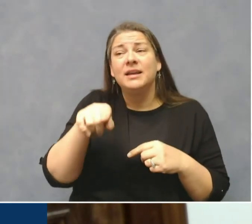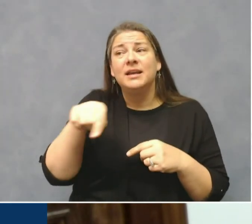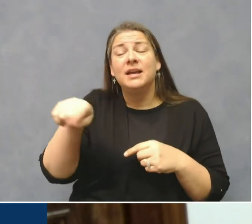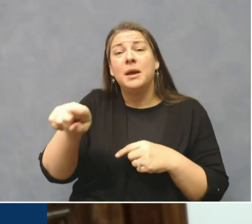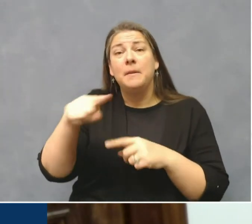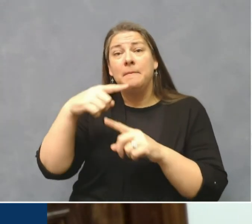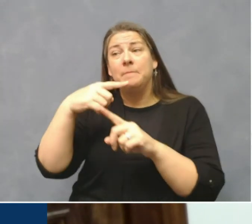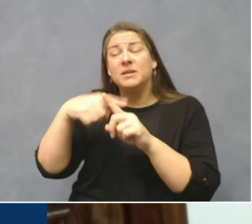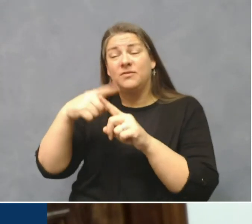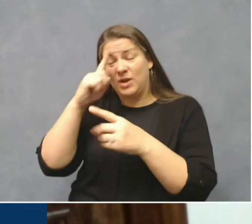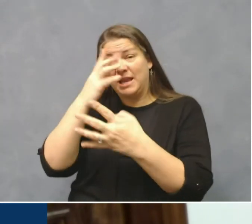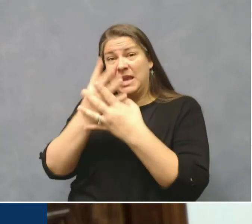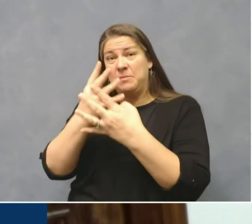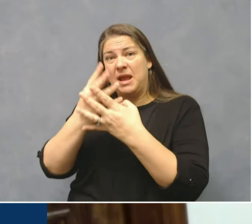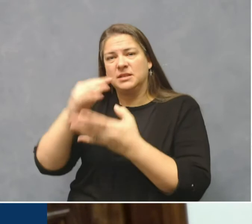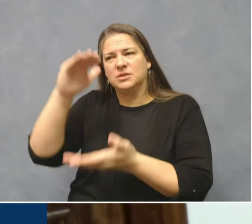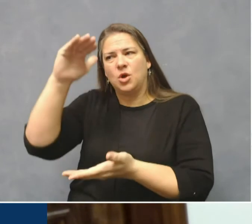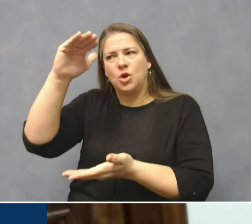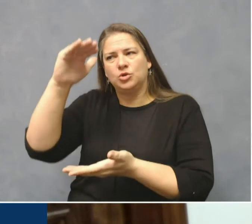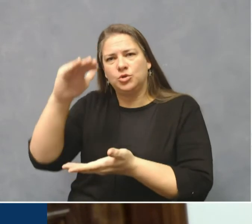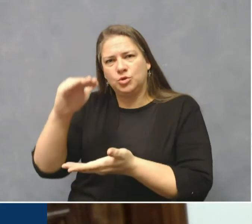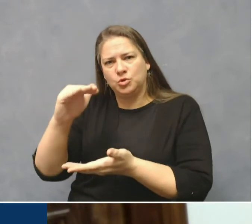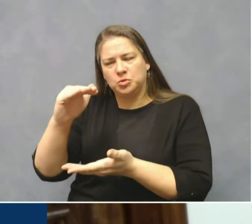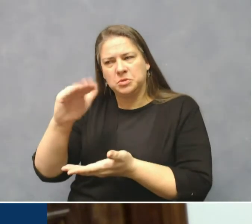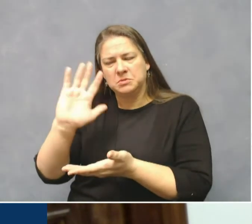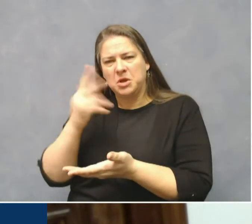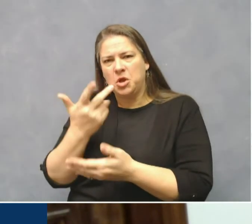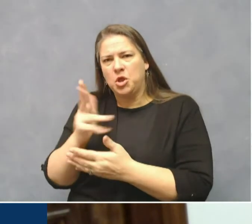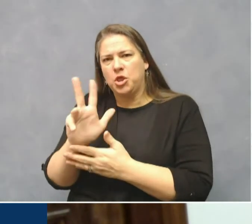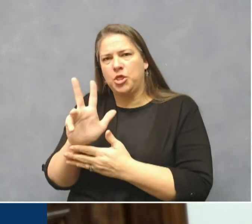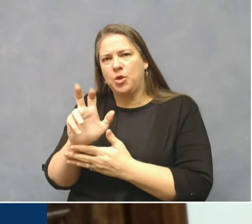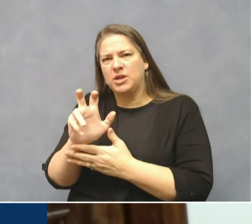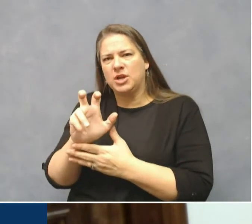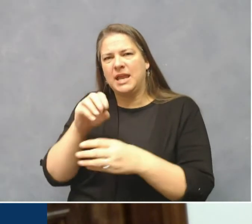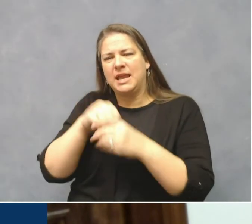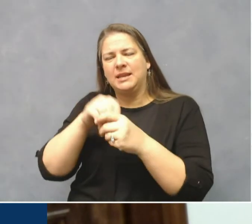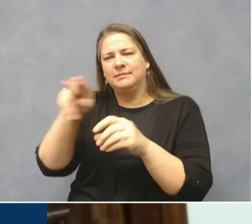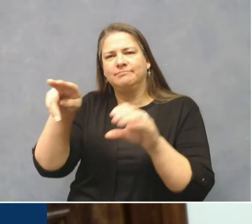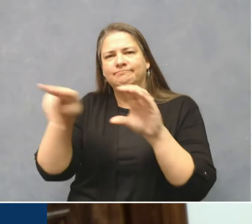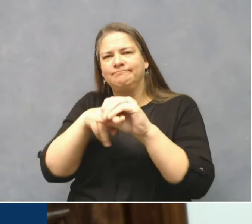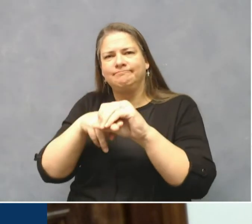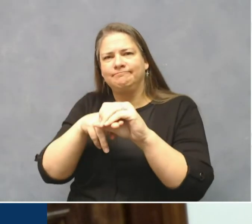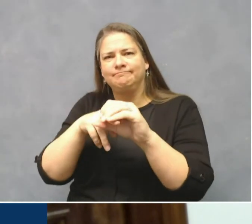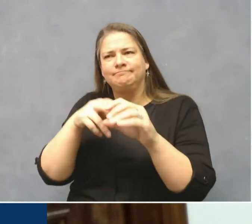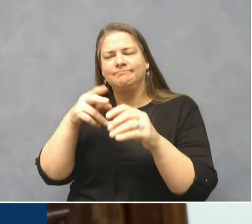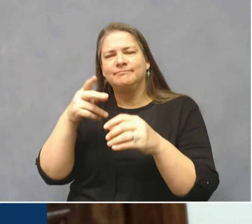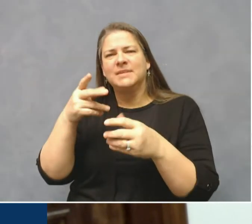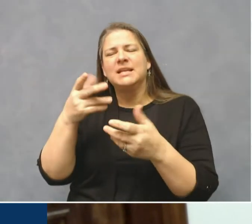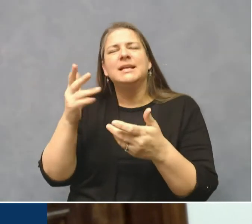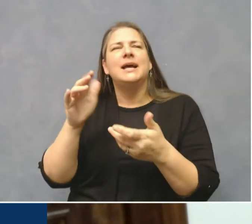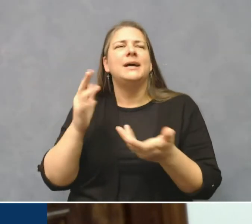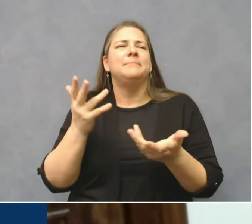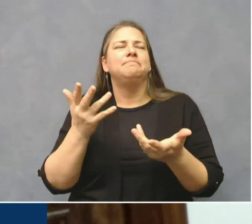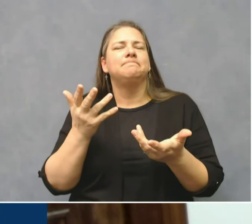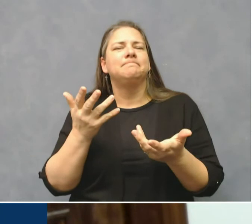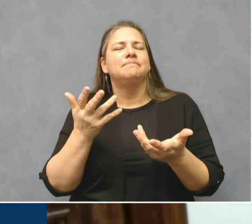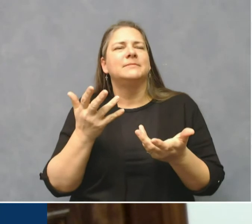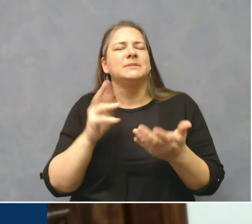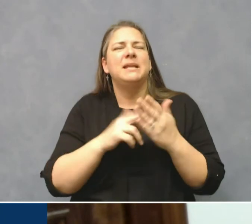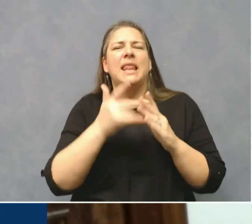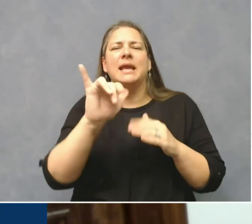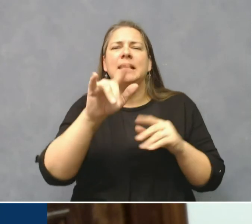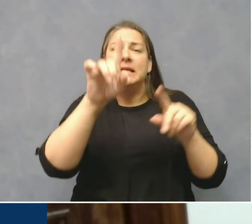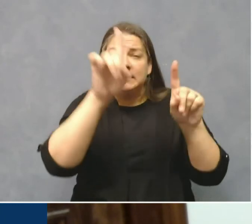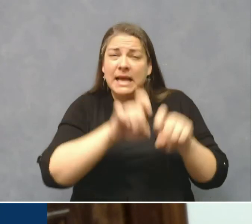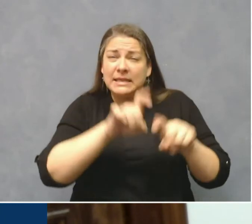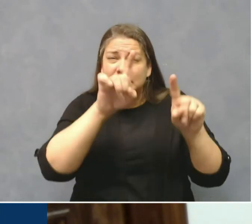down to around 300 right now, meaning that the testing and the rapid detection of the